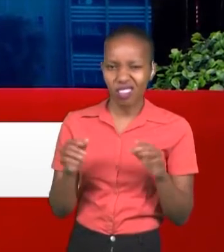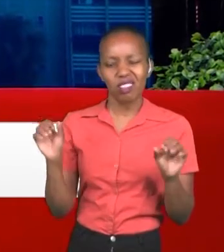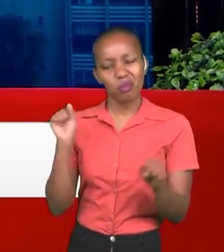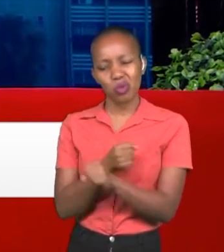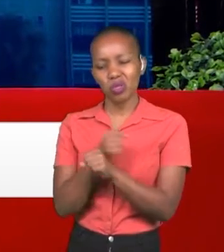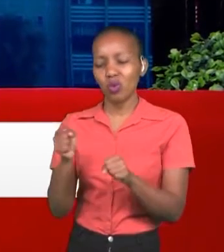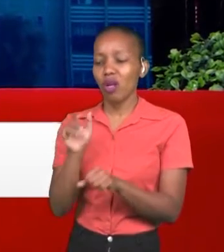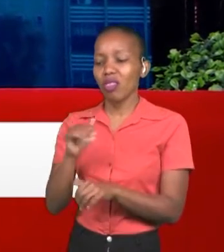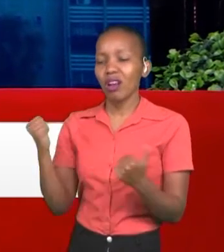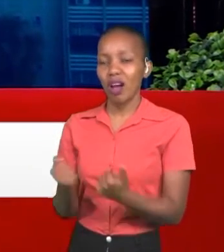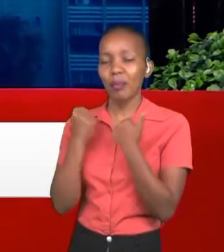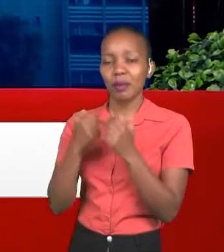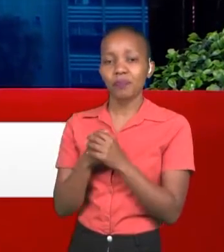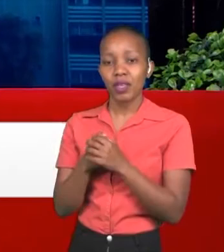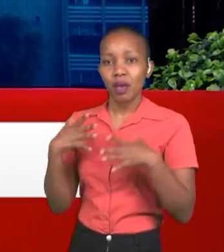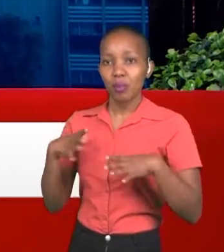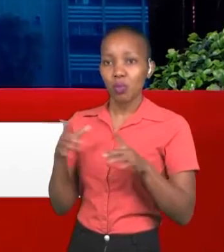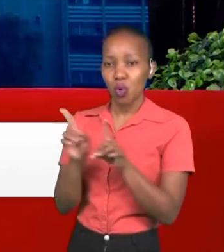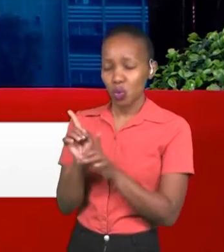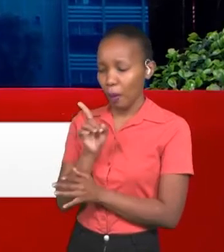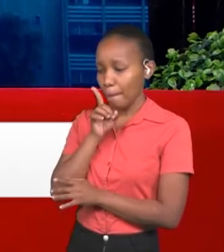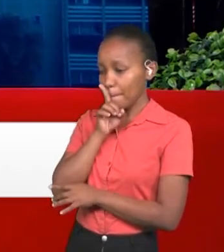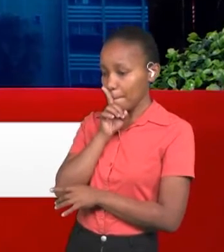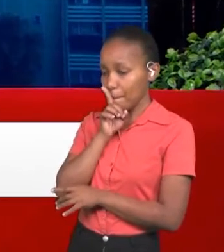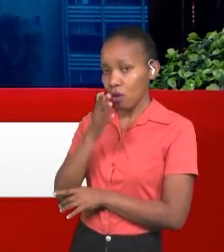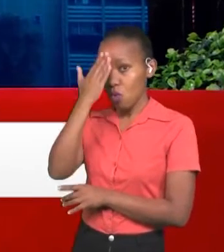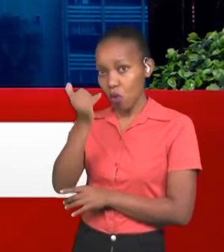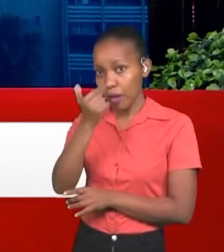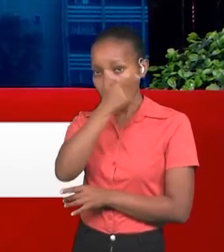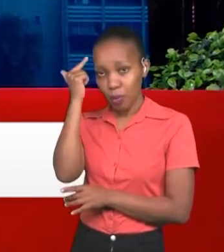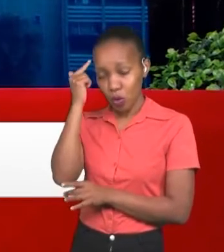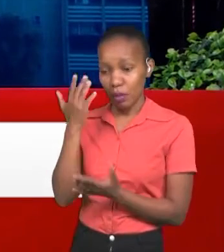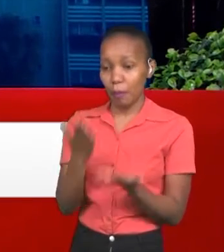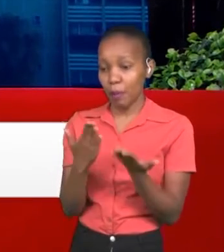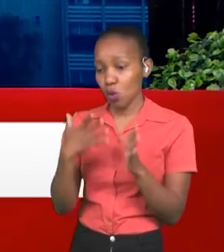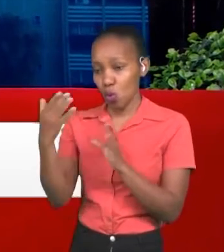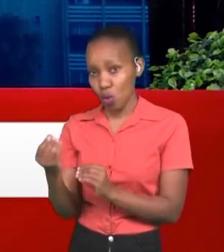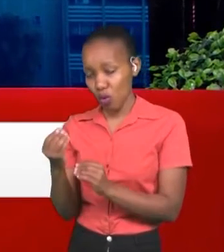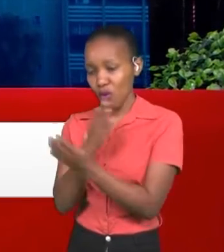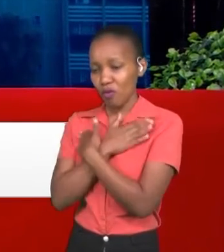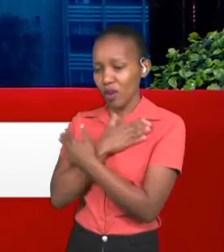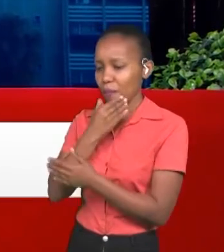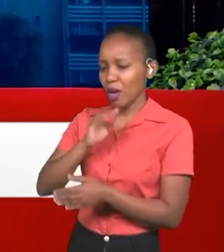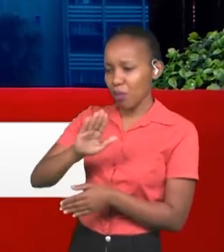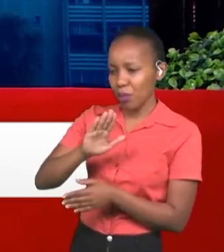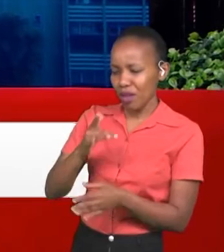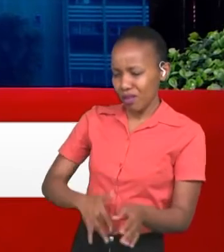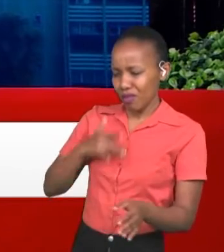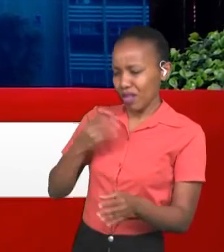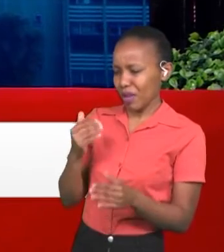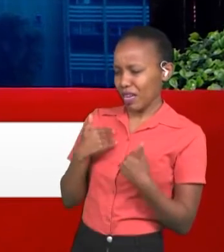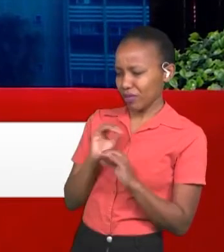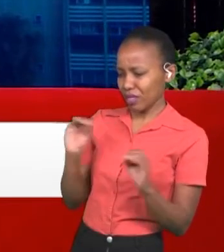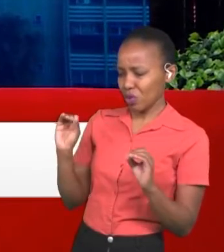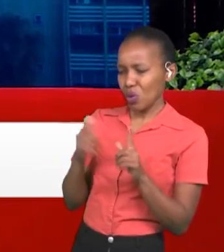what happens. And then also people tend to keep quiet because ukienda kwa chali beshte yako mwambe manze, eh, na feel sina do. You